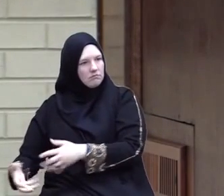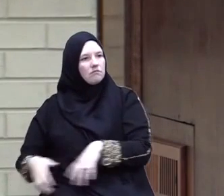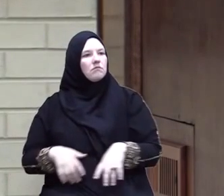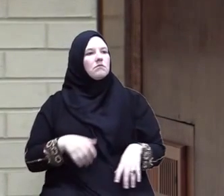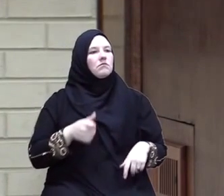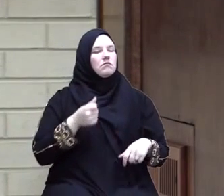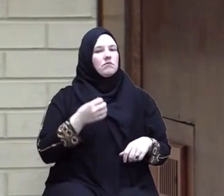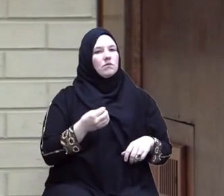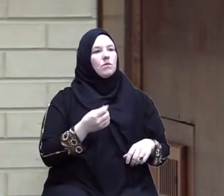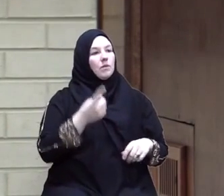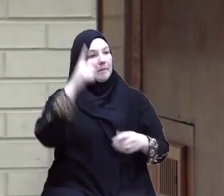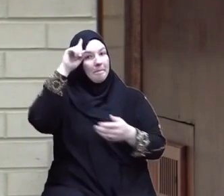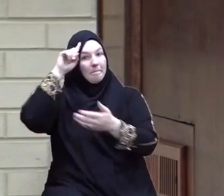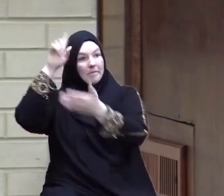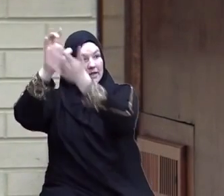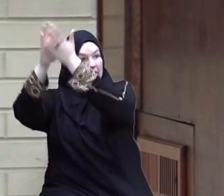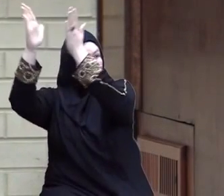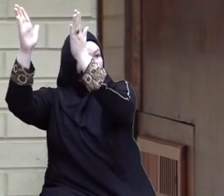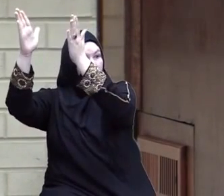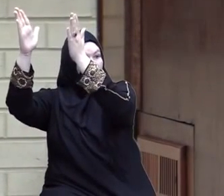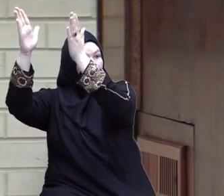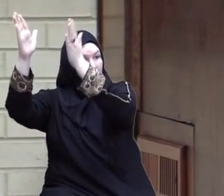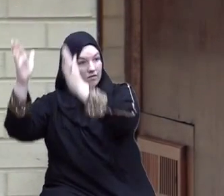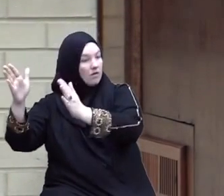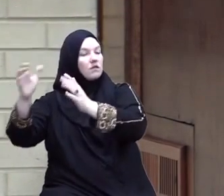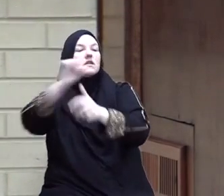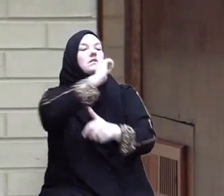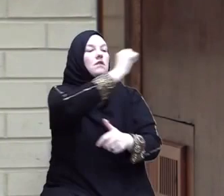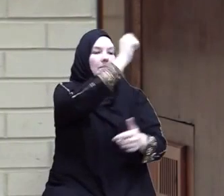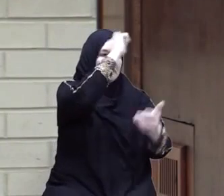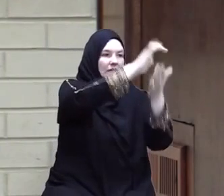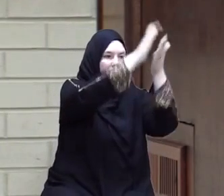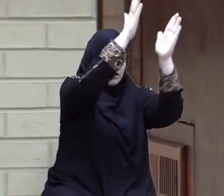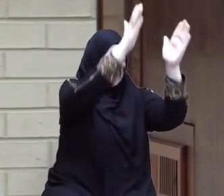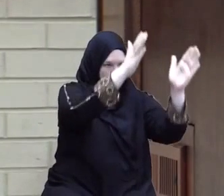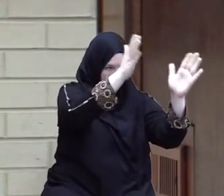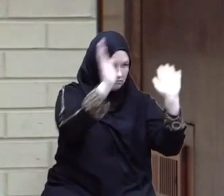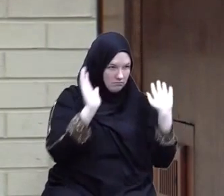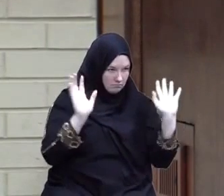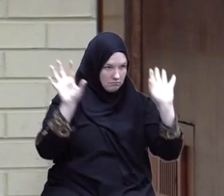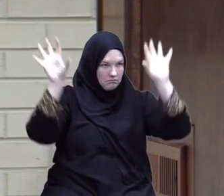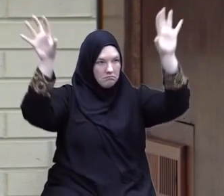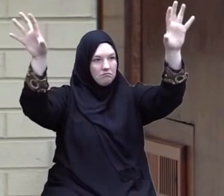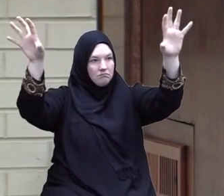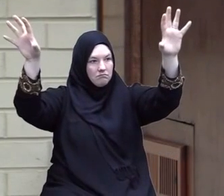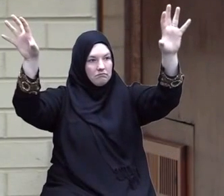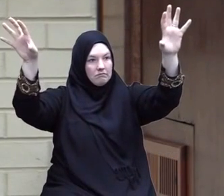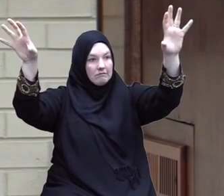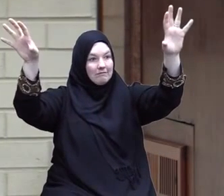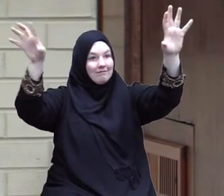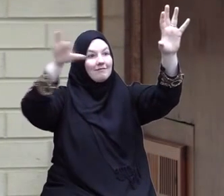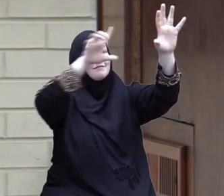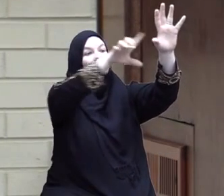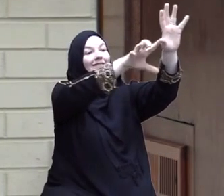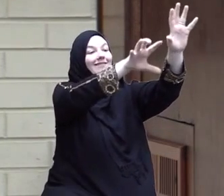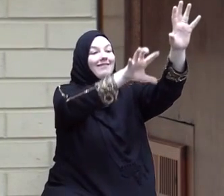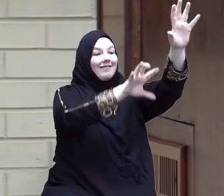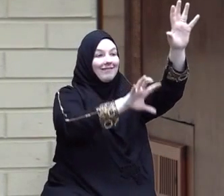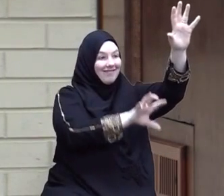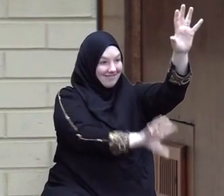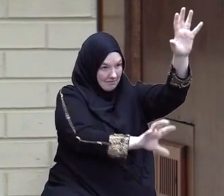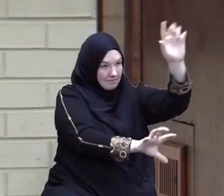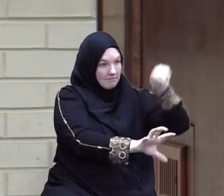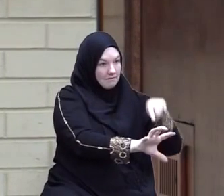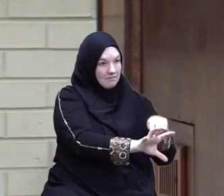into the believers and the disbelievers. Among the disbelievers comes a